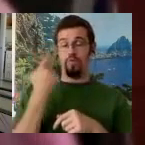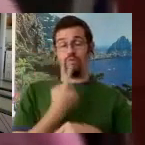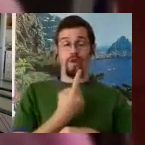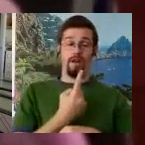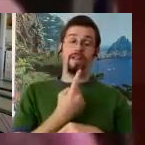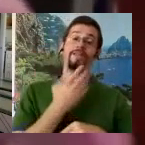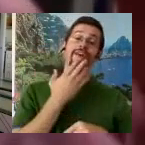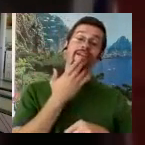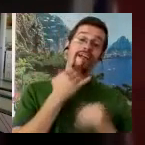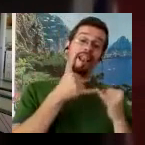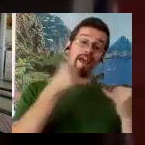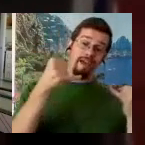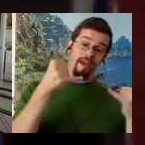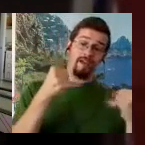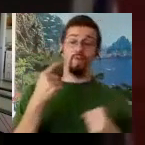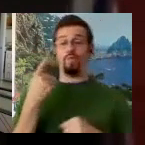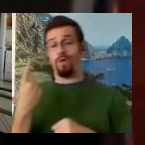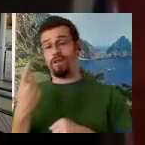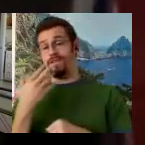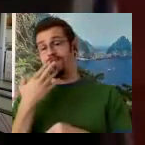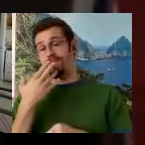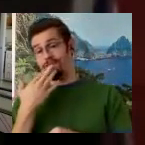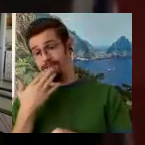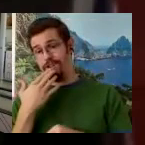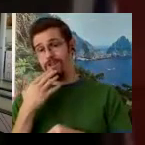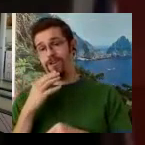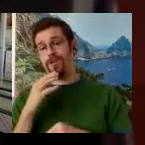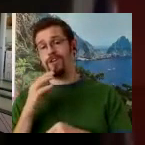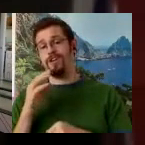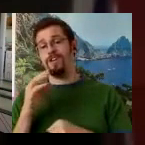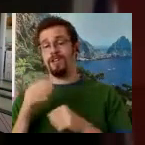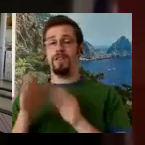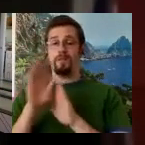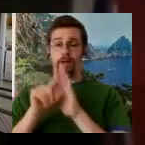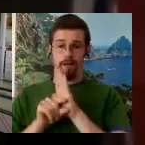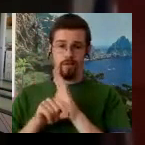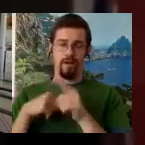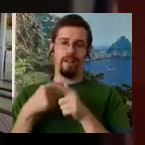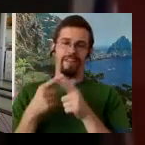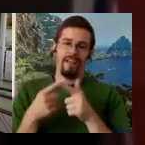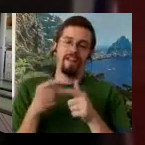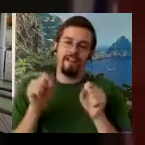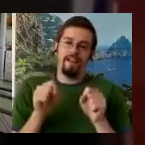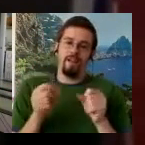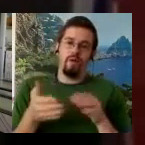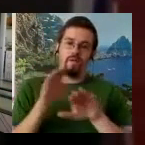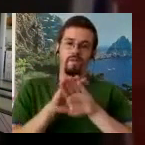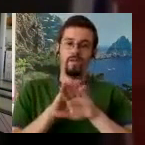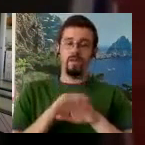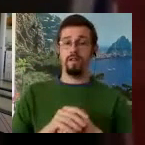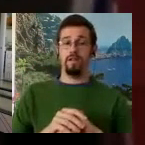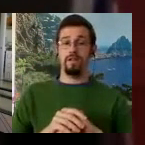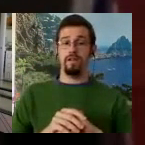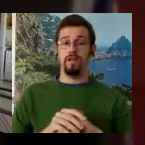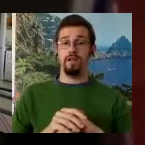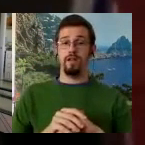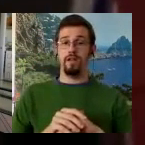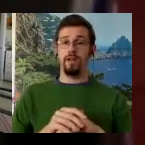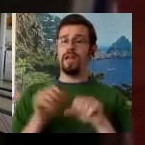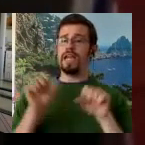of the background, and that way it kind of just blends in and overlaps. Can I use the select button on